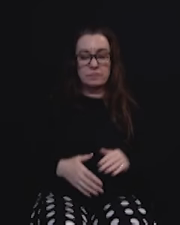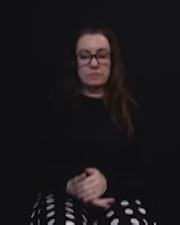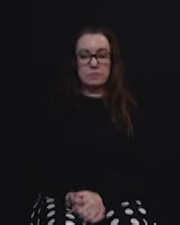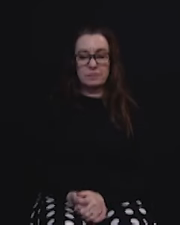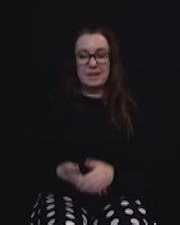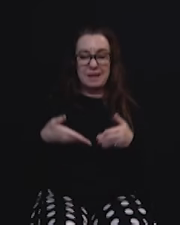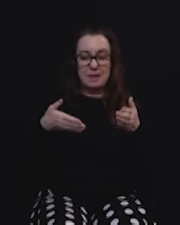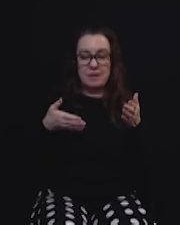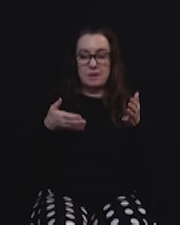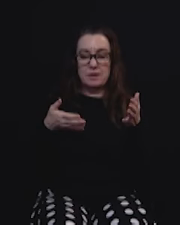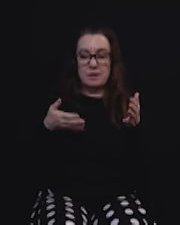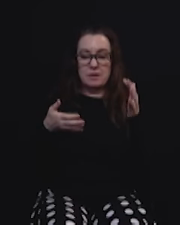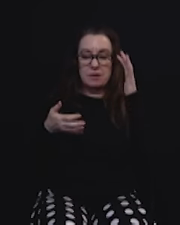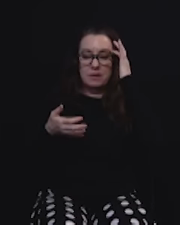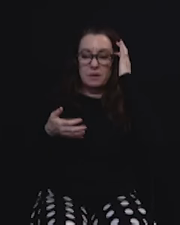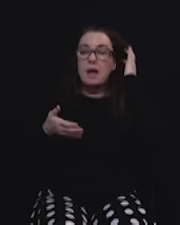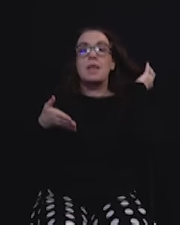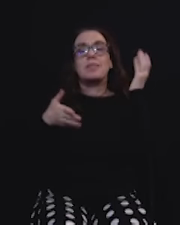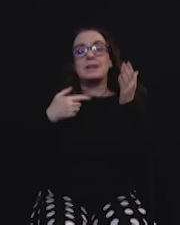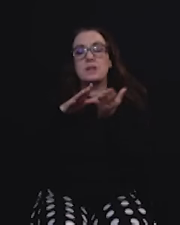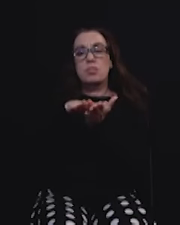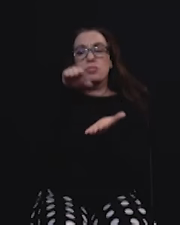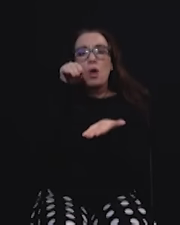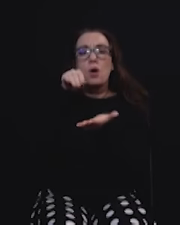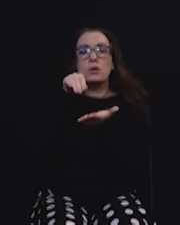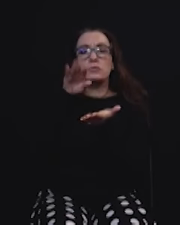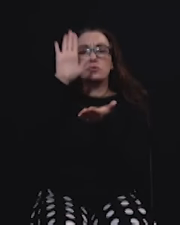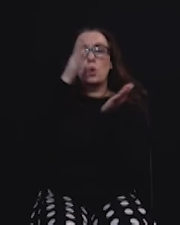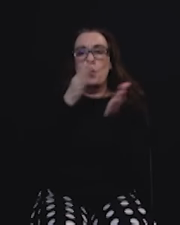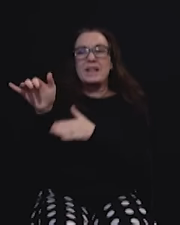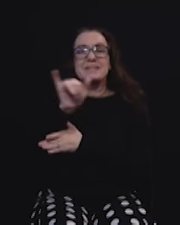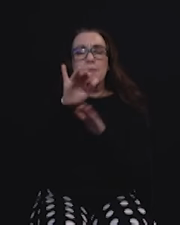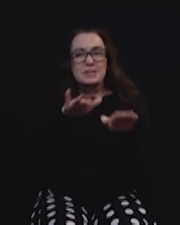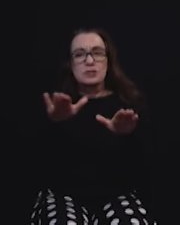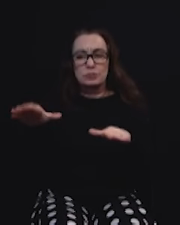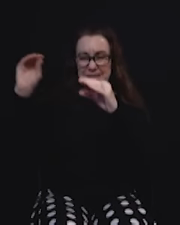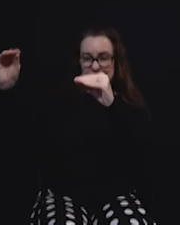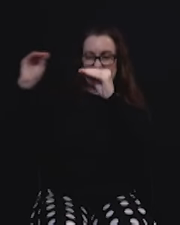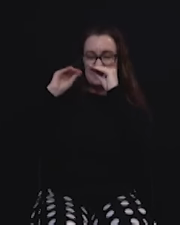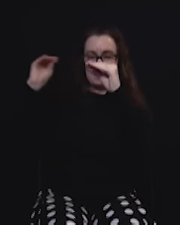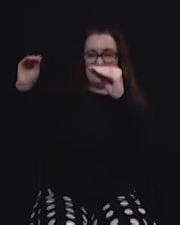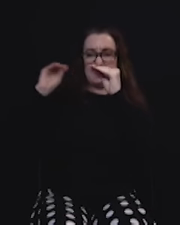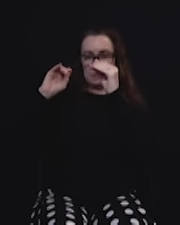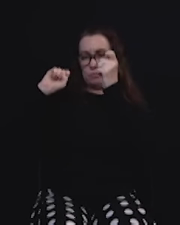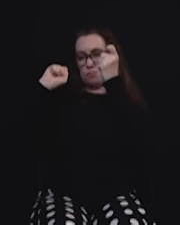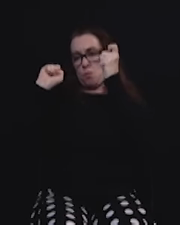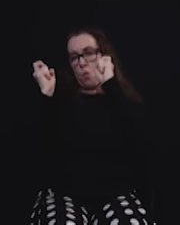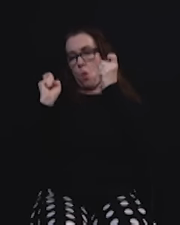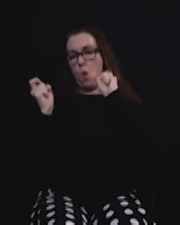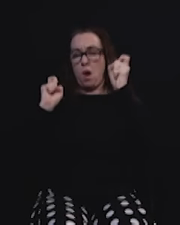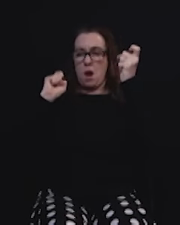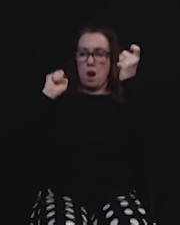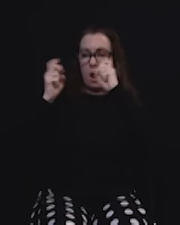Let us learn to walk in your way, Lord God, like children. Teach us. Mold us, shape